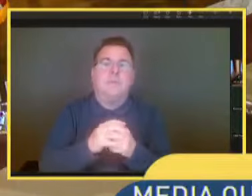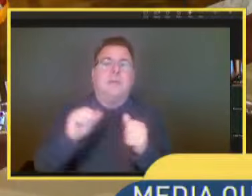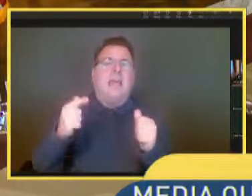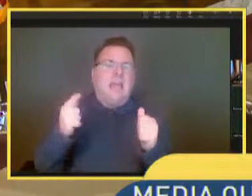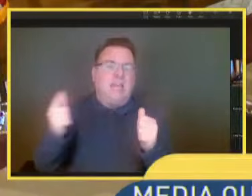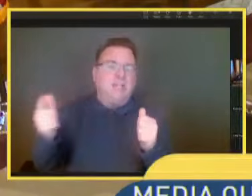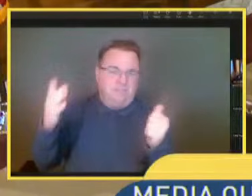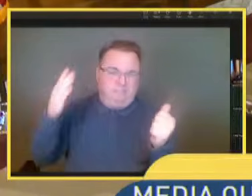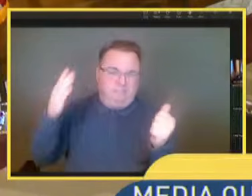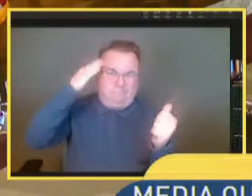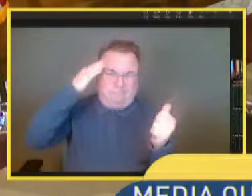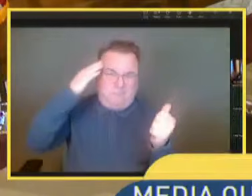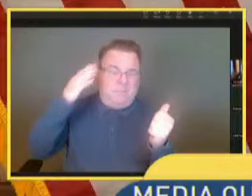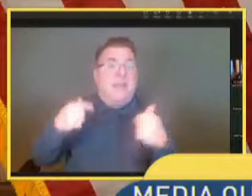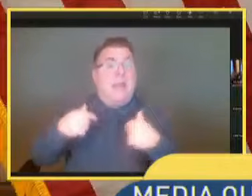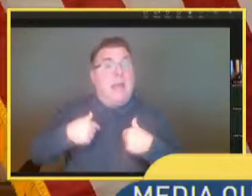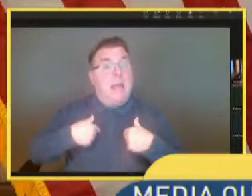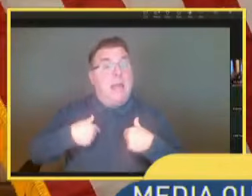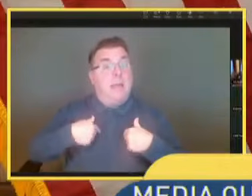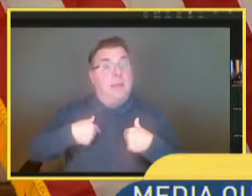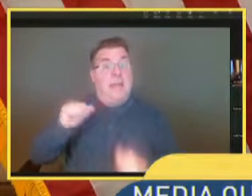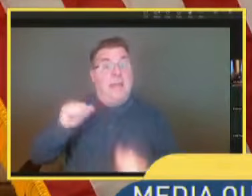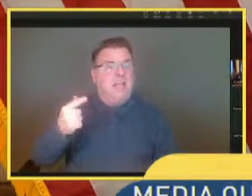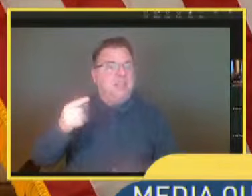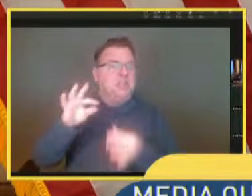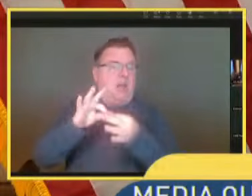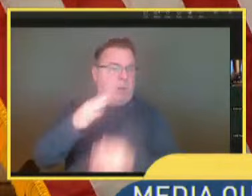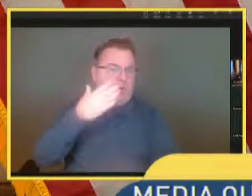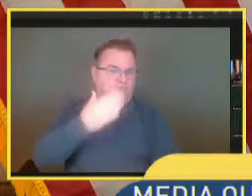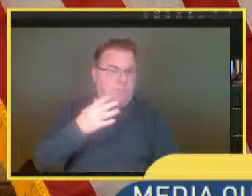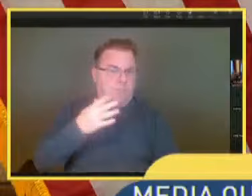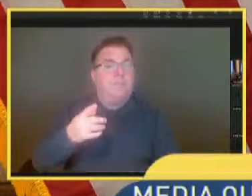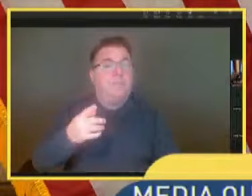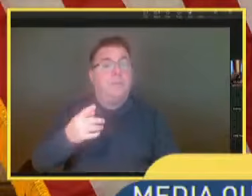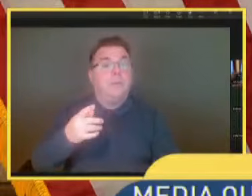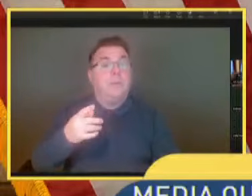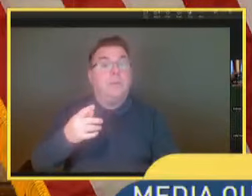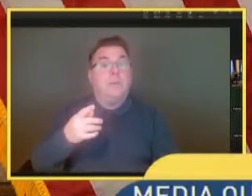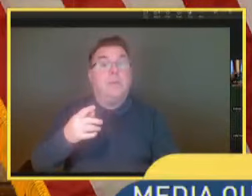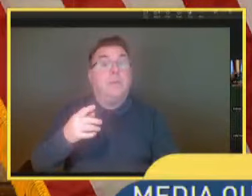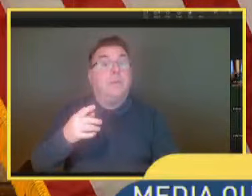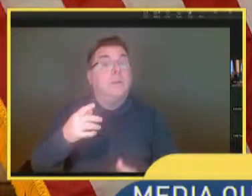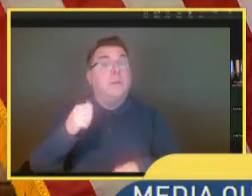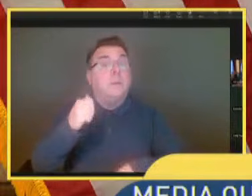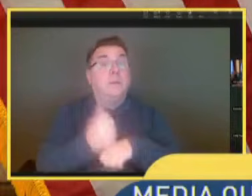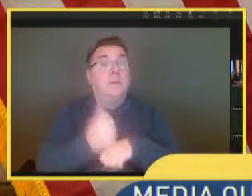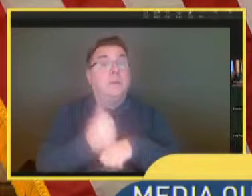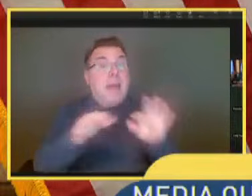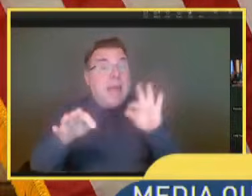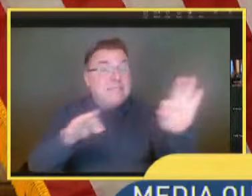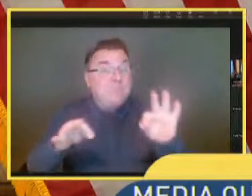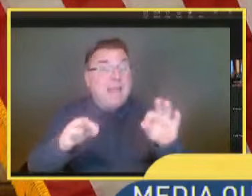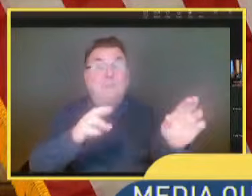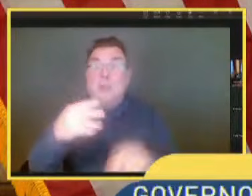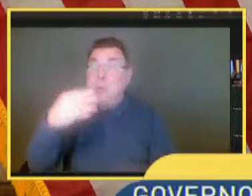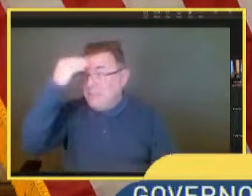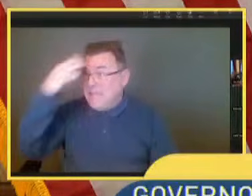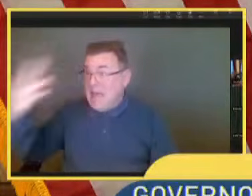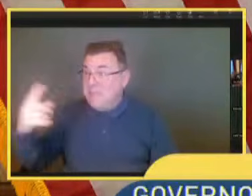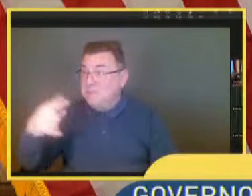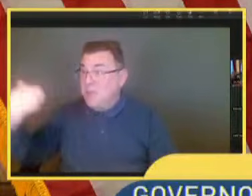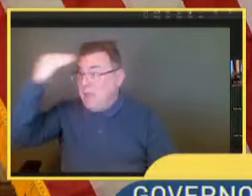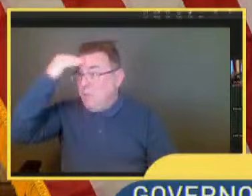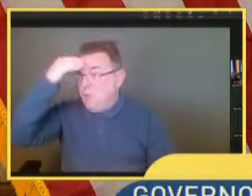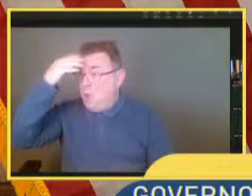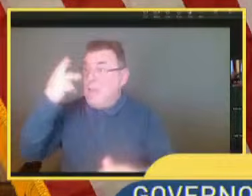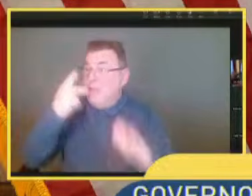but I think the Attorney General said it well when he said he doesn't want to lay out the playbook for the federal administration. That's the perspective I had